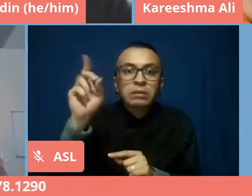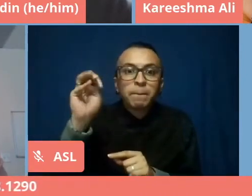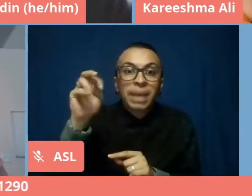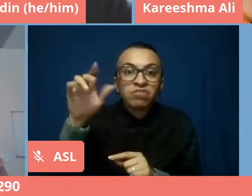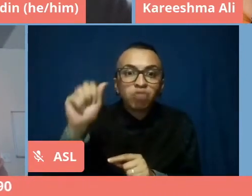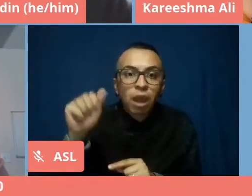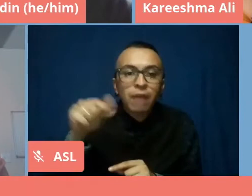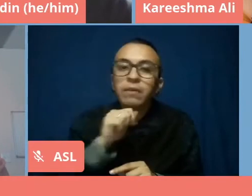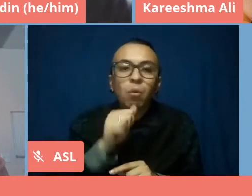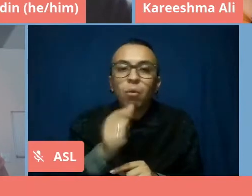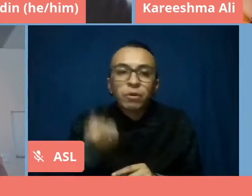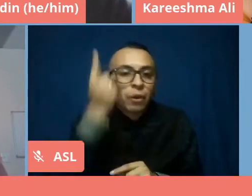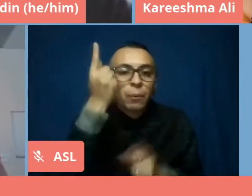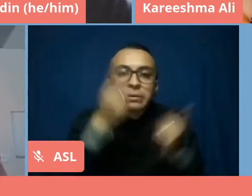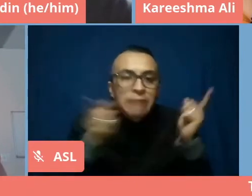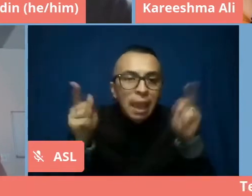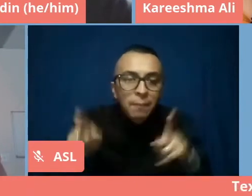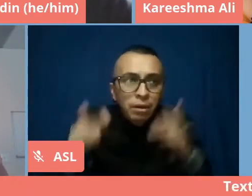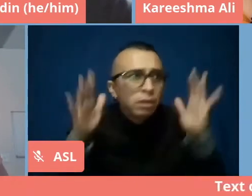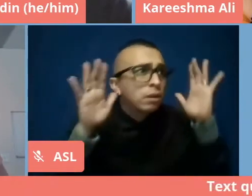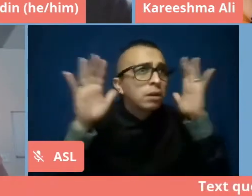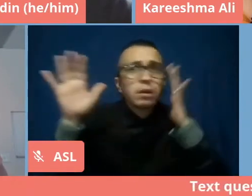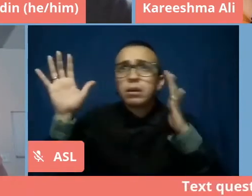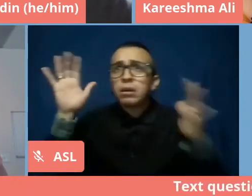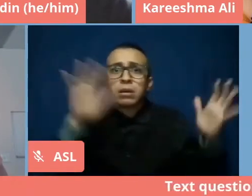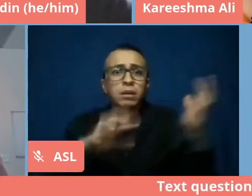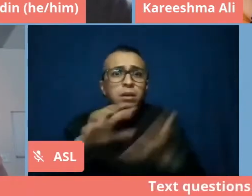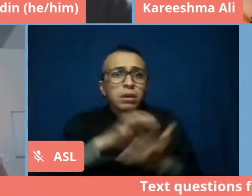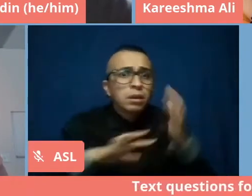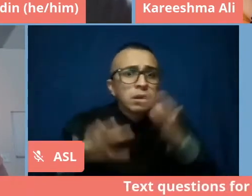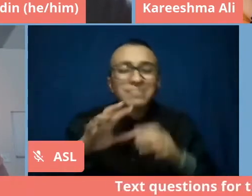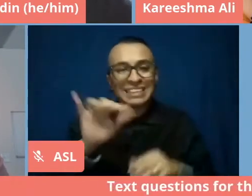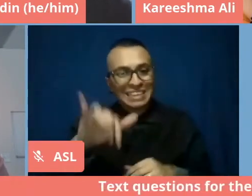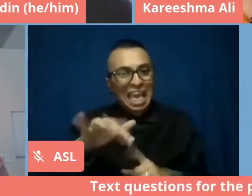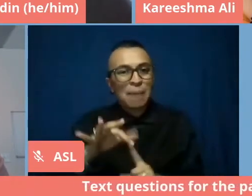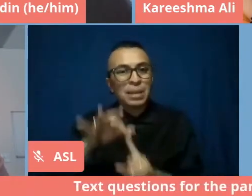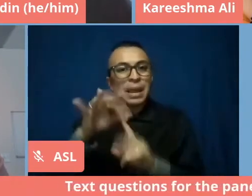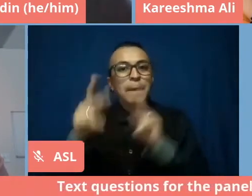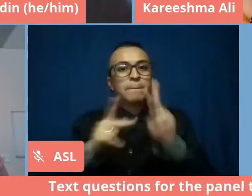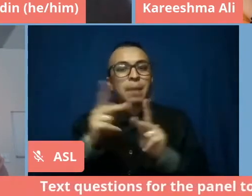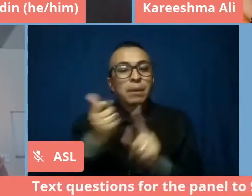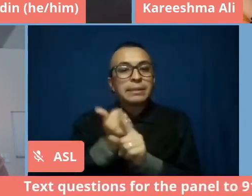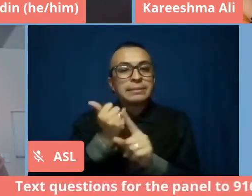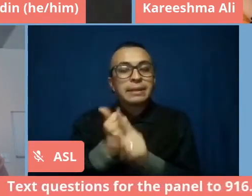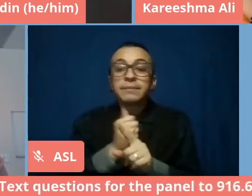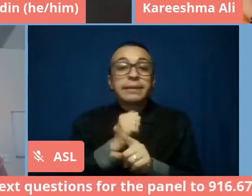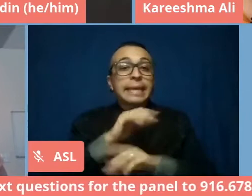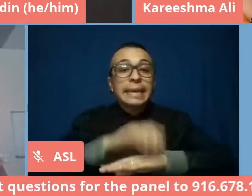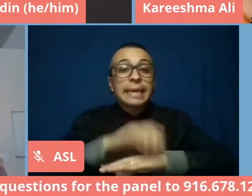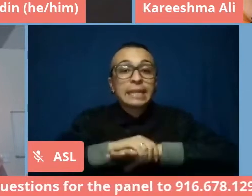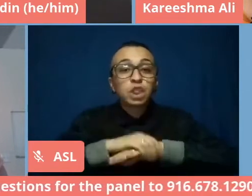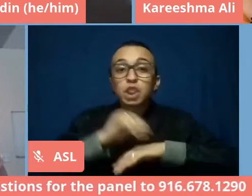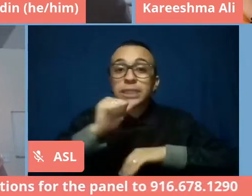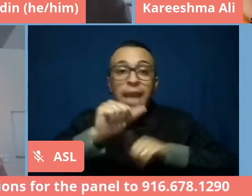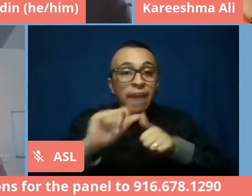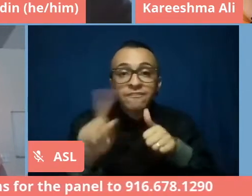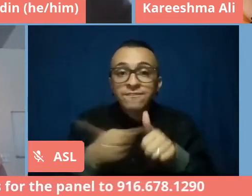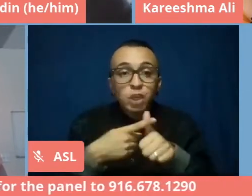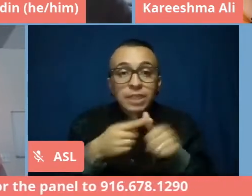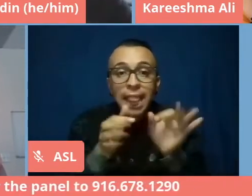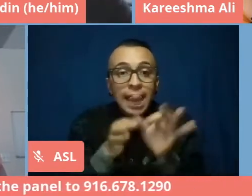and particularly if I think about those who English is not their first language too, how even